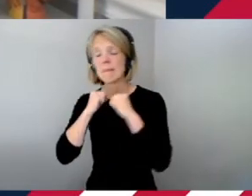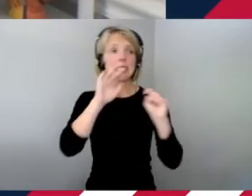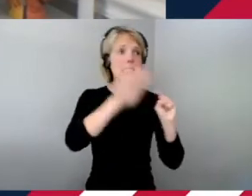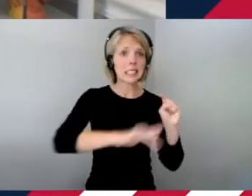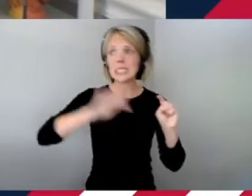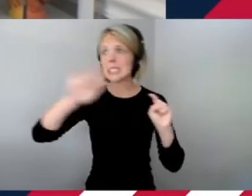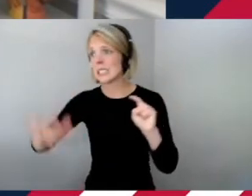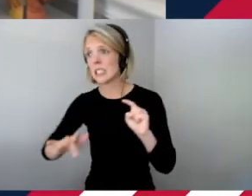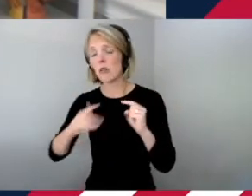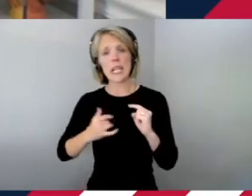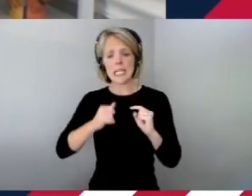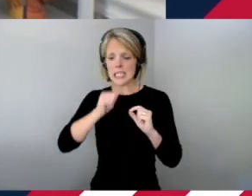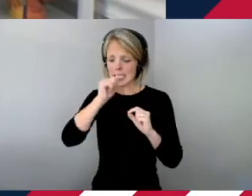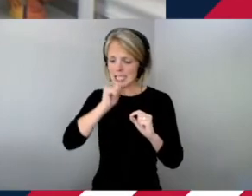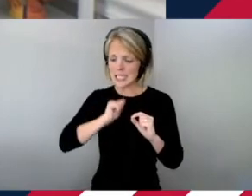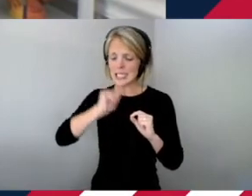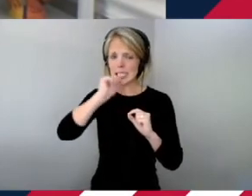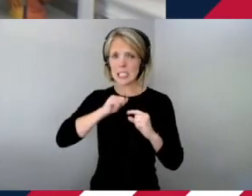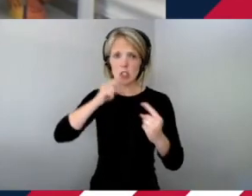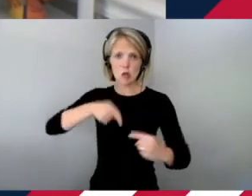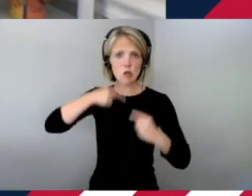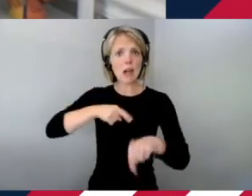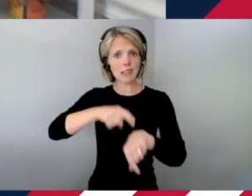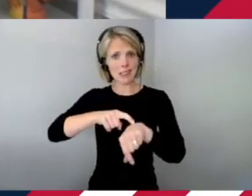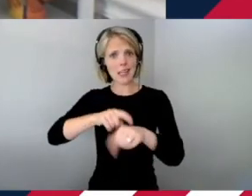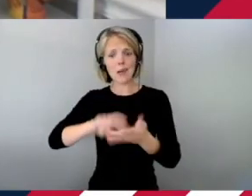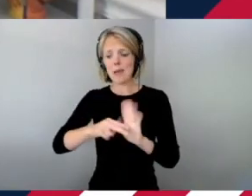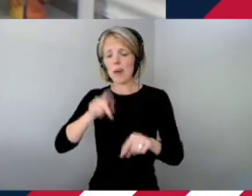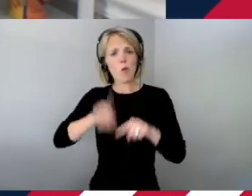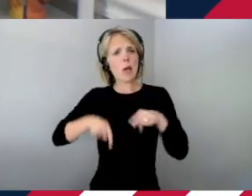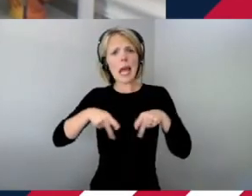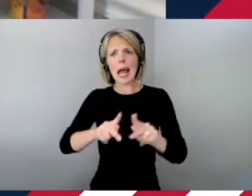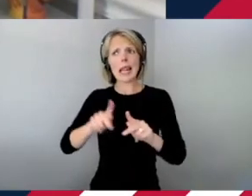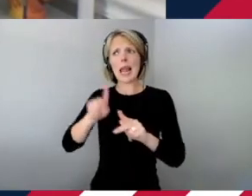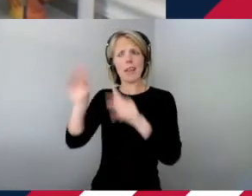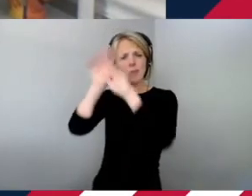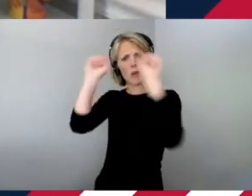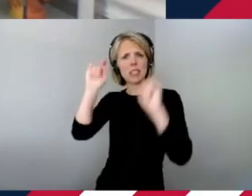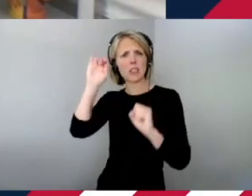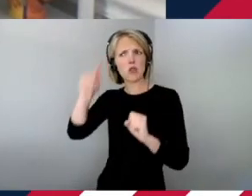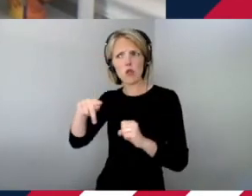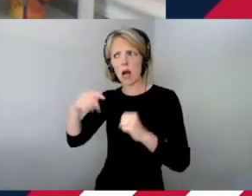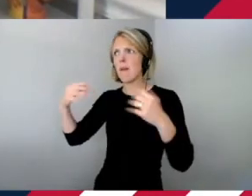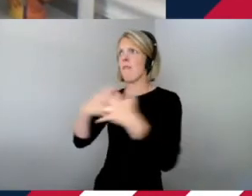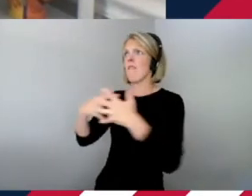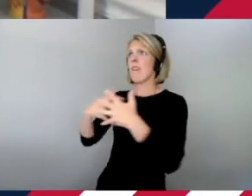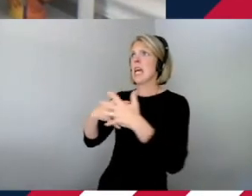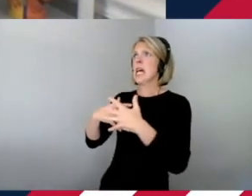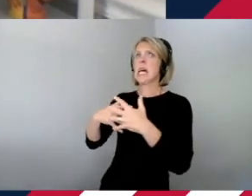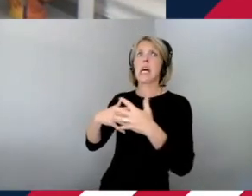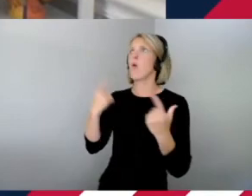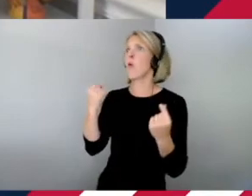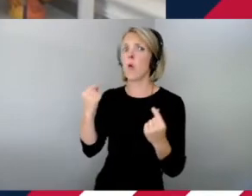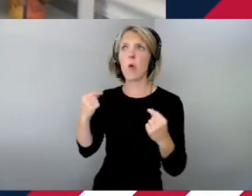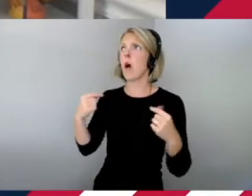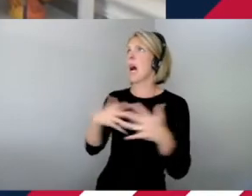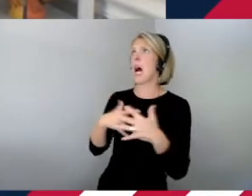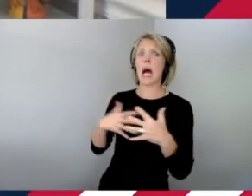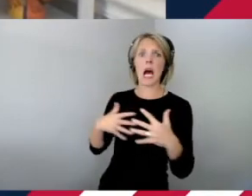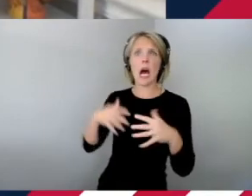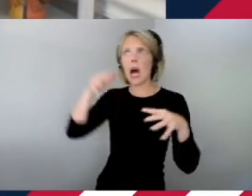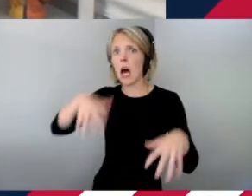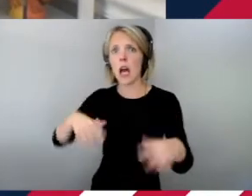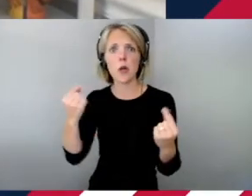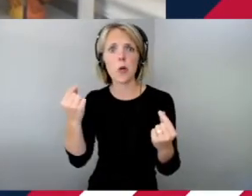trying time for so many, and we can't let this president's fear-mongering divide us. That's exactly what he wants.